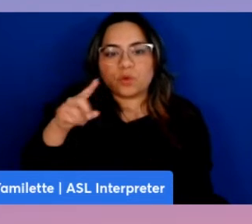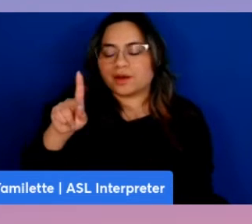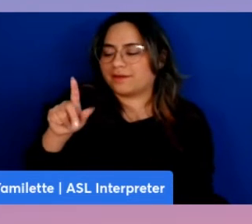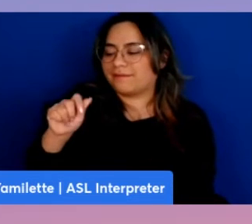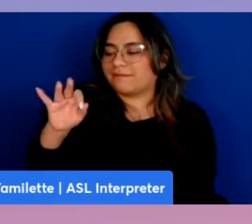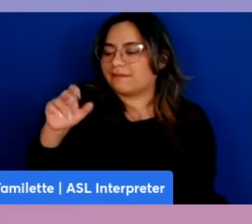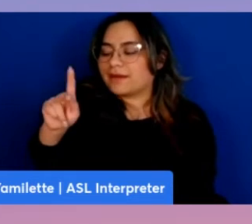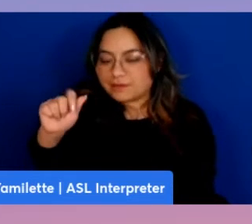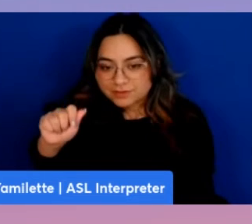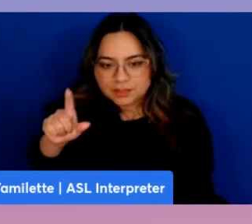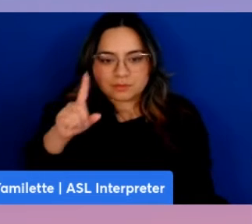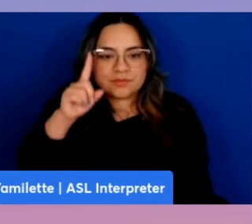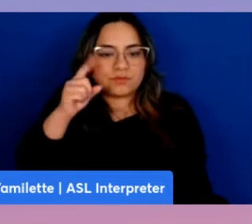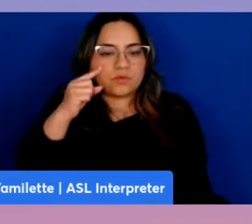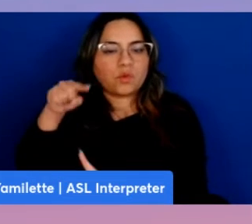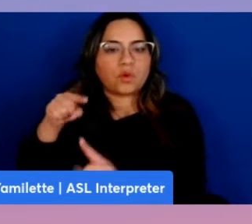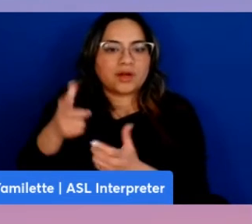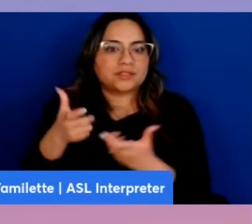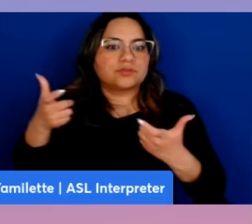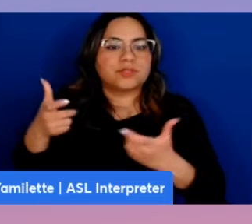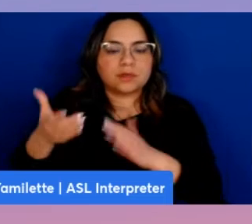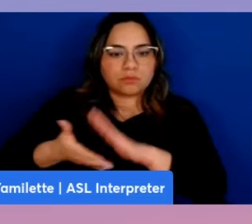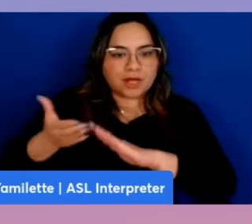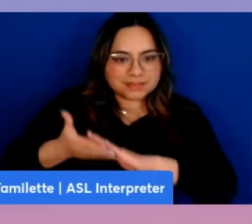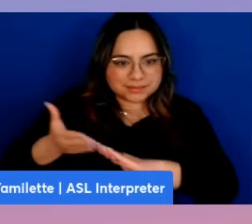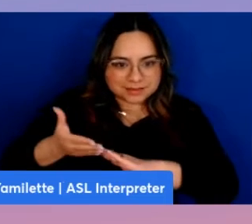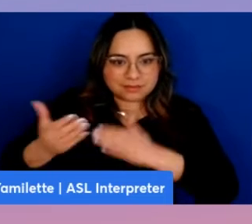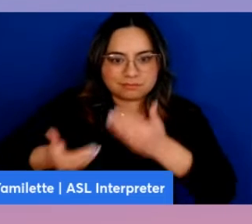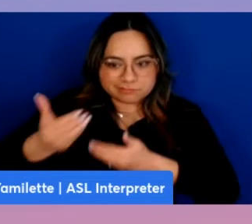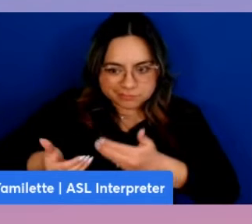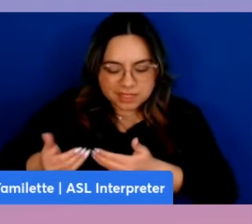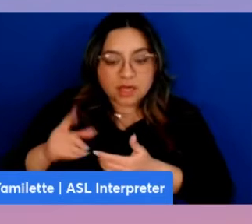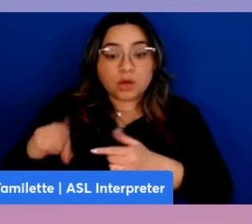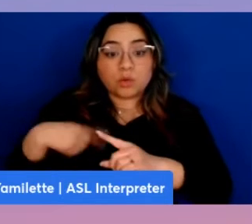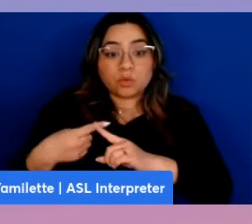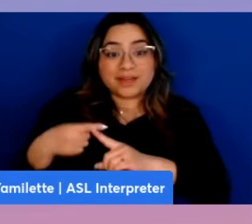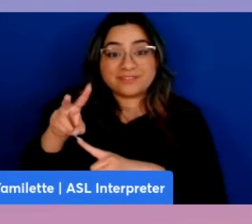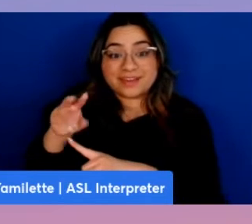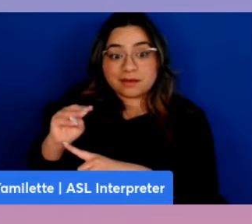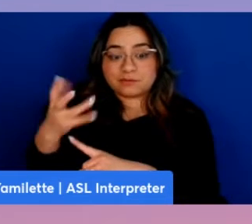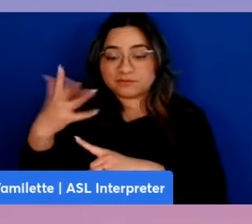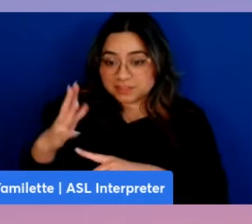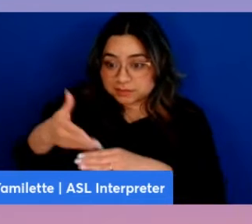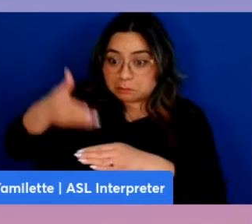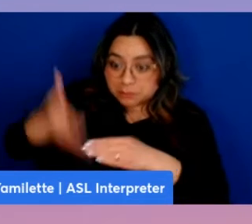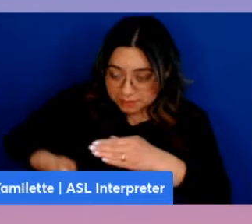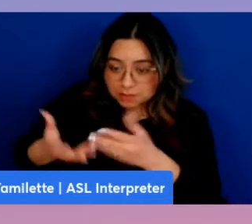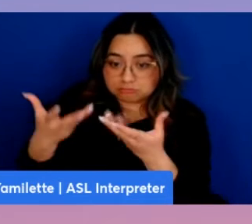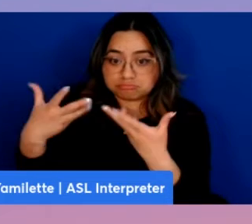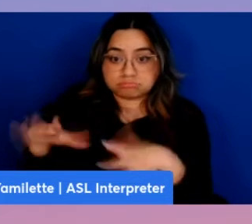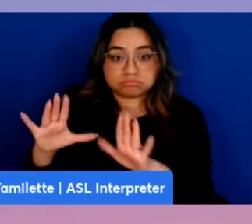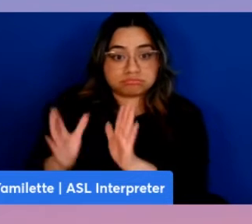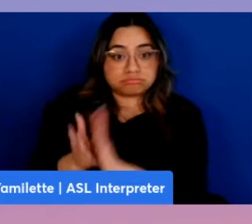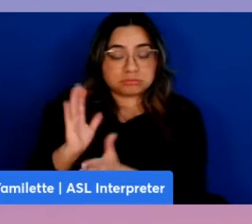stream processing. And once the VM is completed, I'm using